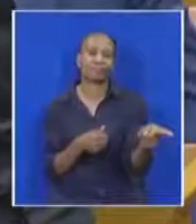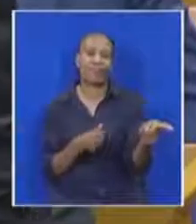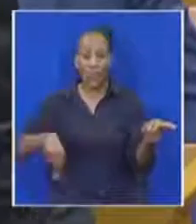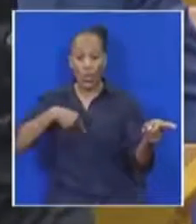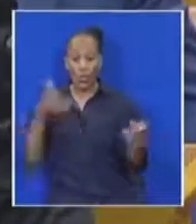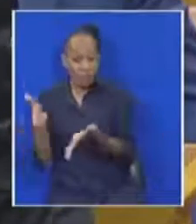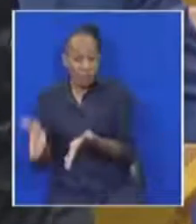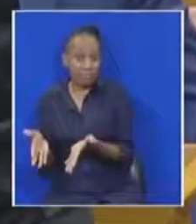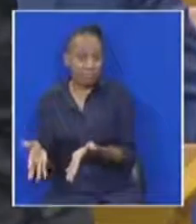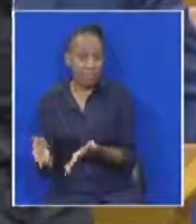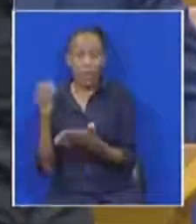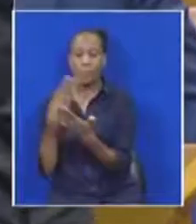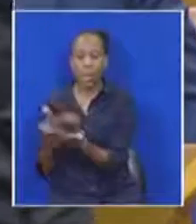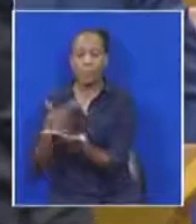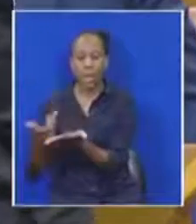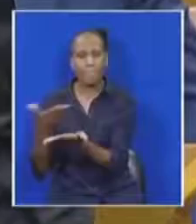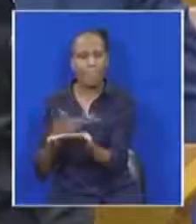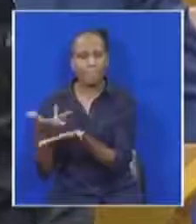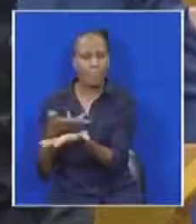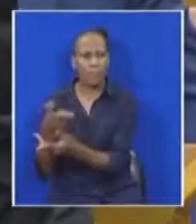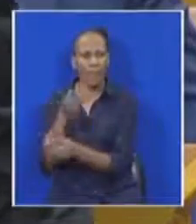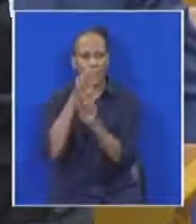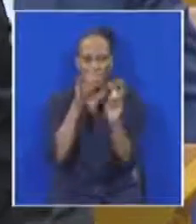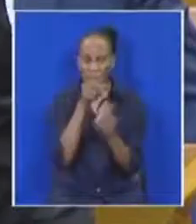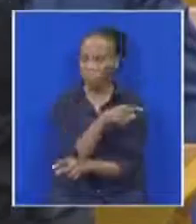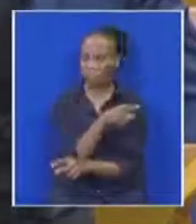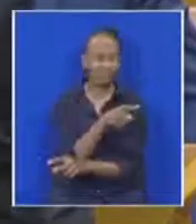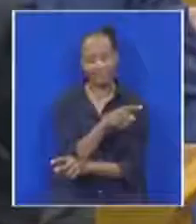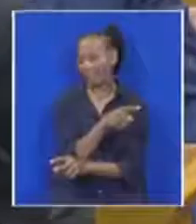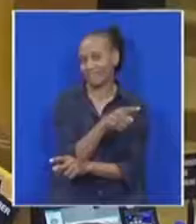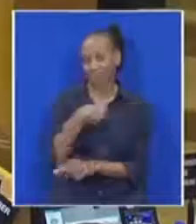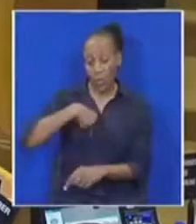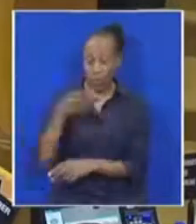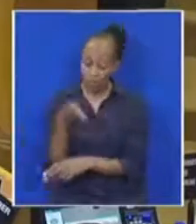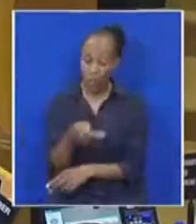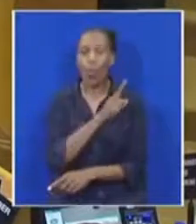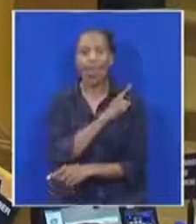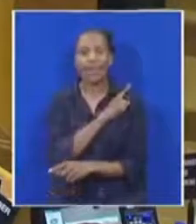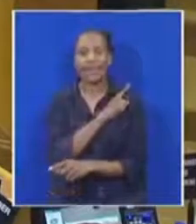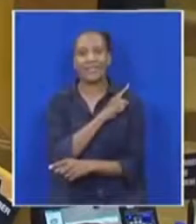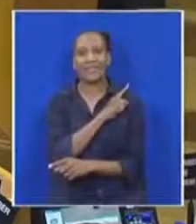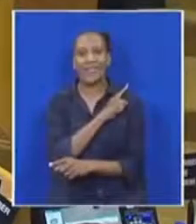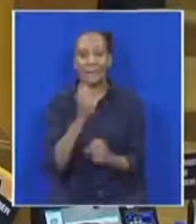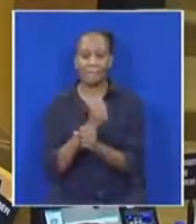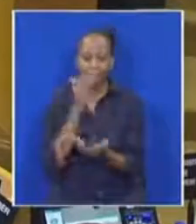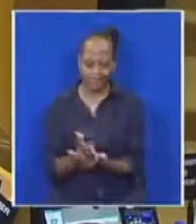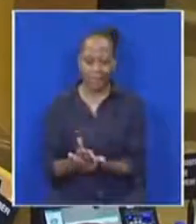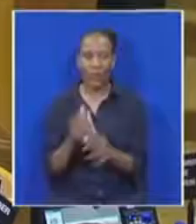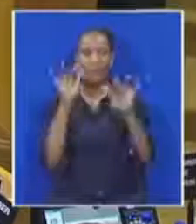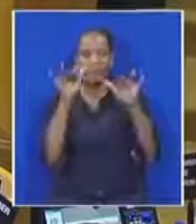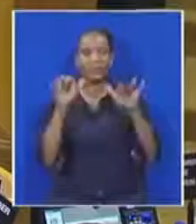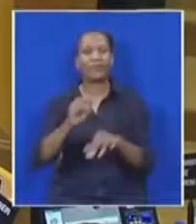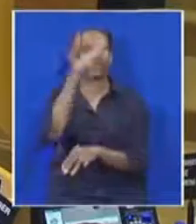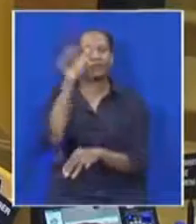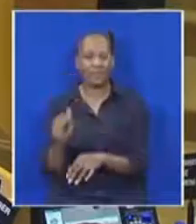to debate that question. What we are here tonight to debate is the people of South Africa and the fact that many don't have